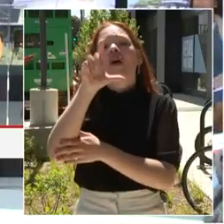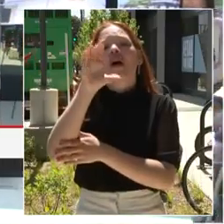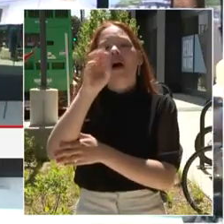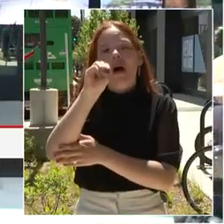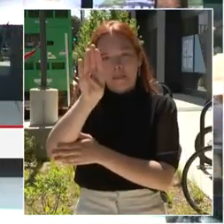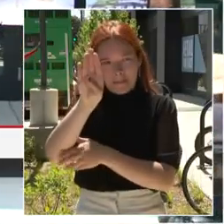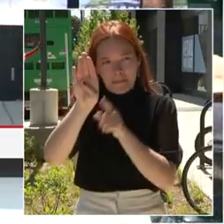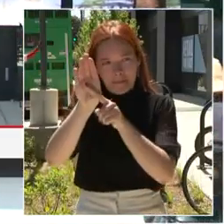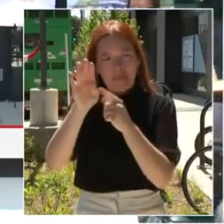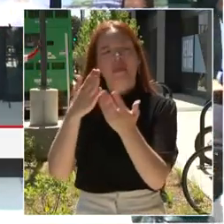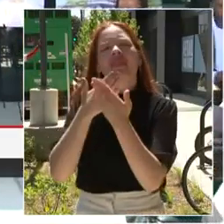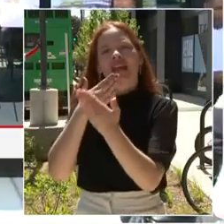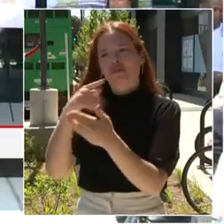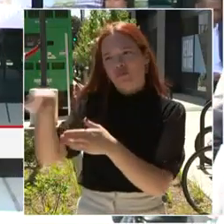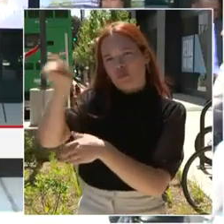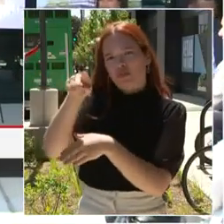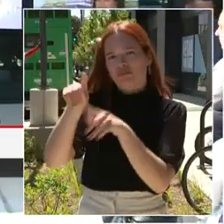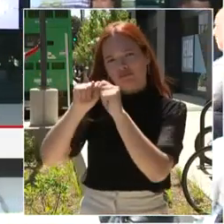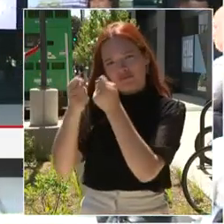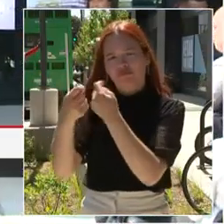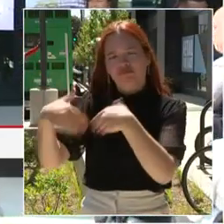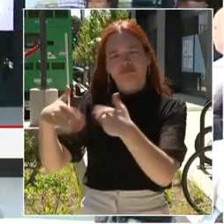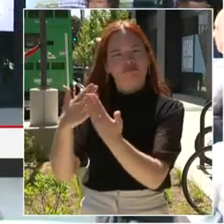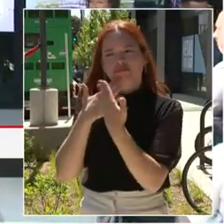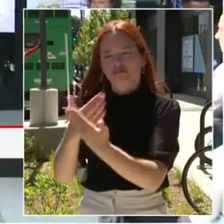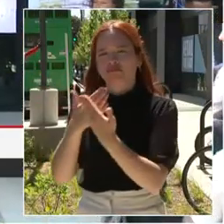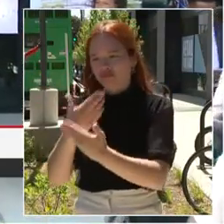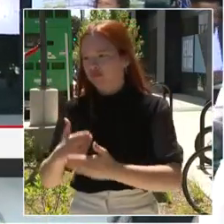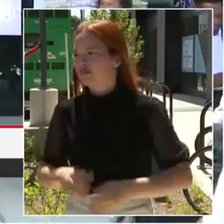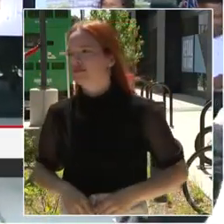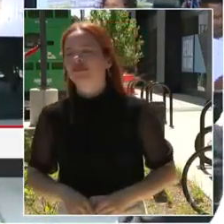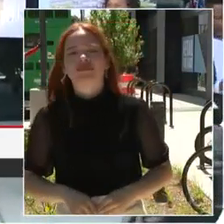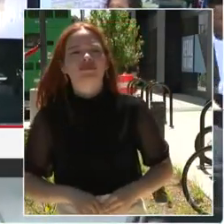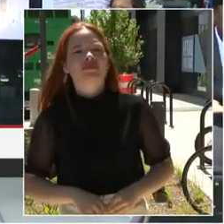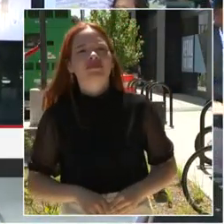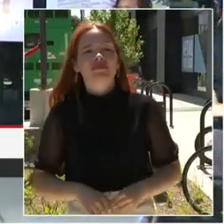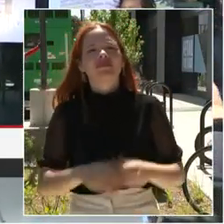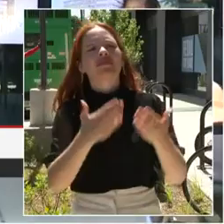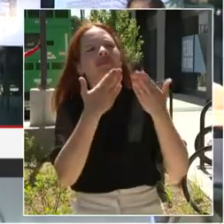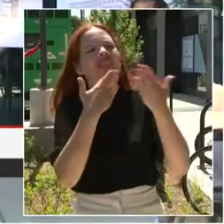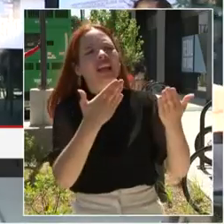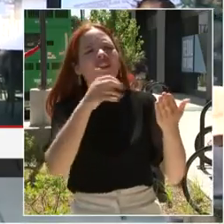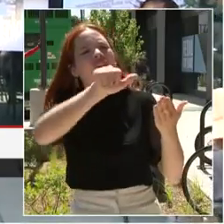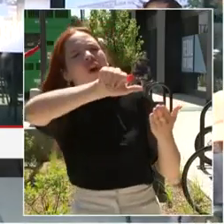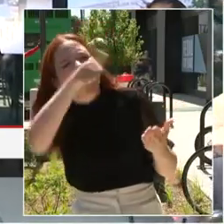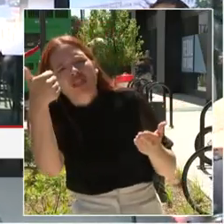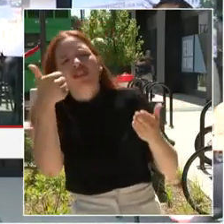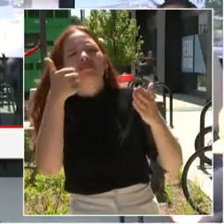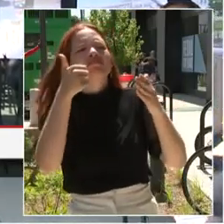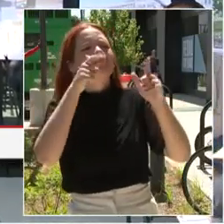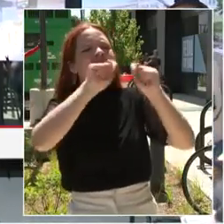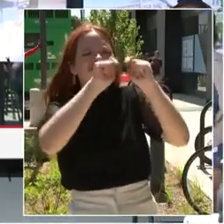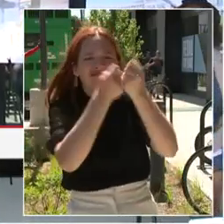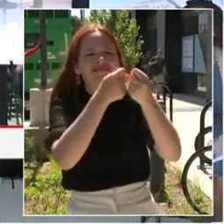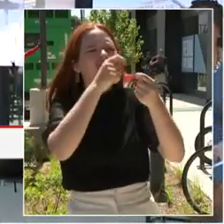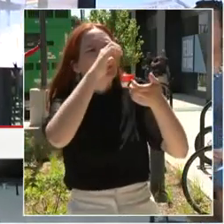And we also want to thank many of our partners who you hear from Ashland Capital to the Goldman Sachs Group to Tramell Crow to Gil